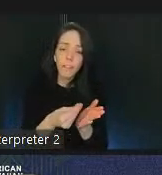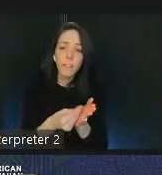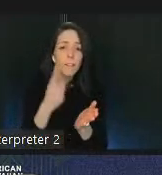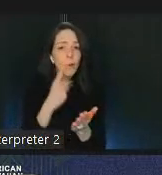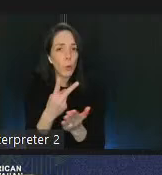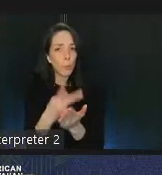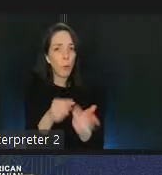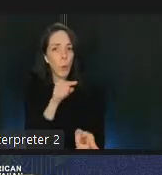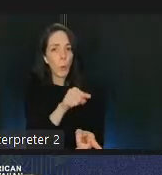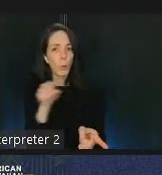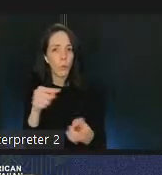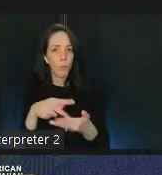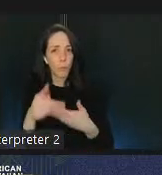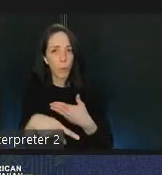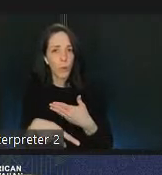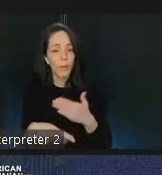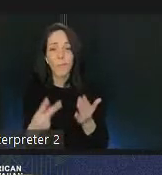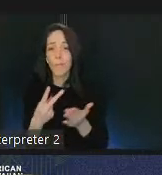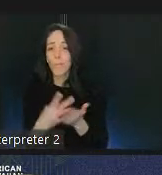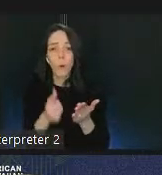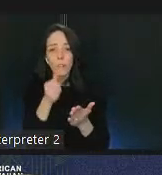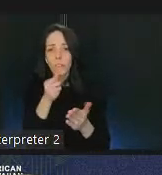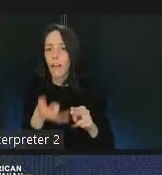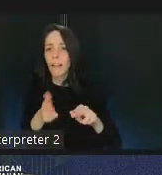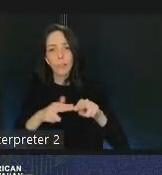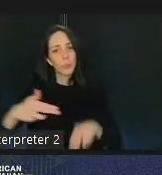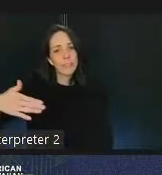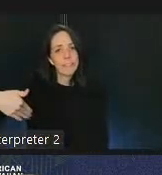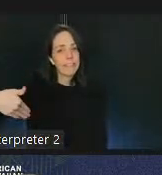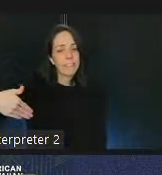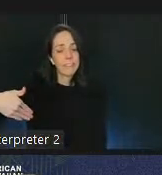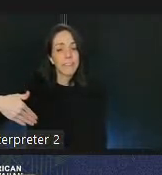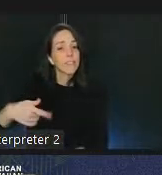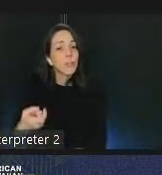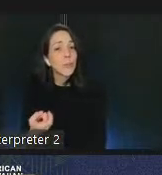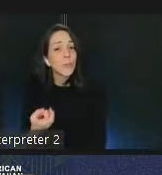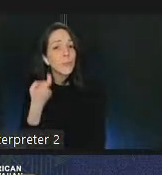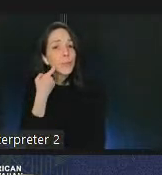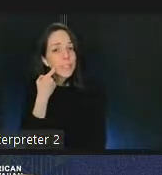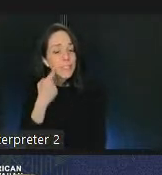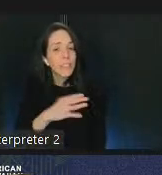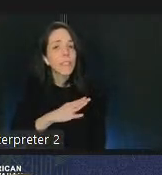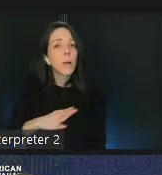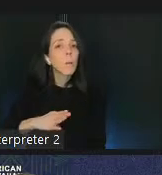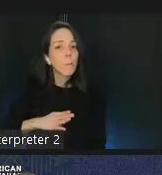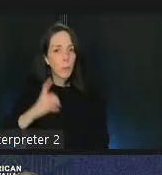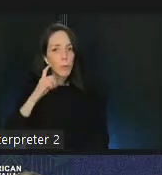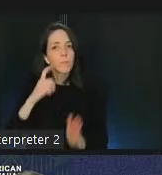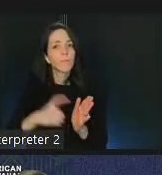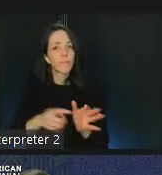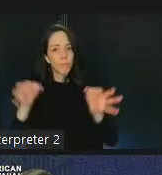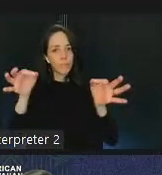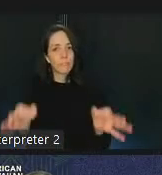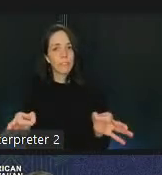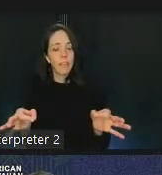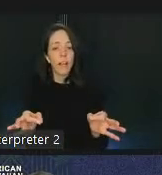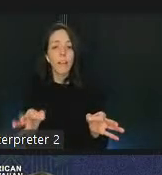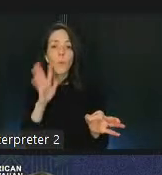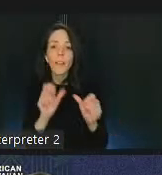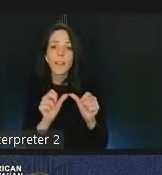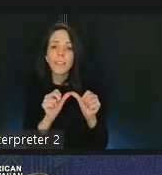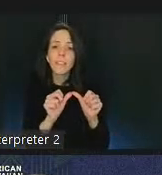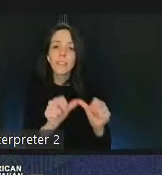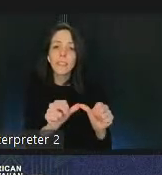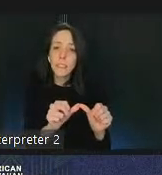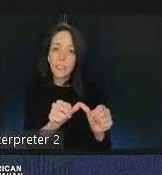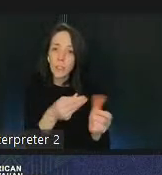programs, neither of which has increased. And then recently, the board determined that each program would continue to budget with their state appropriation